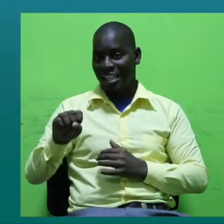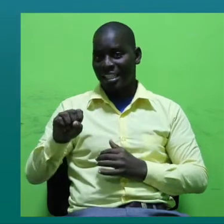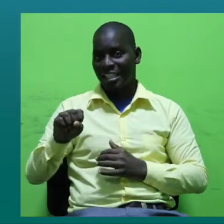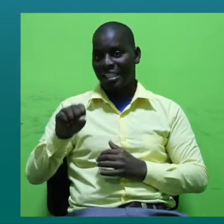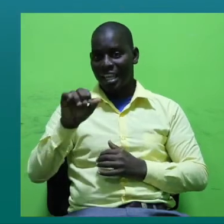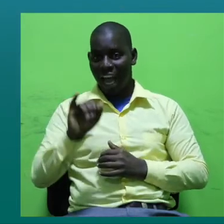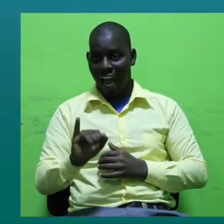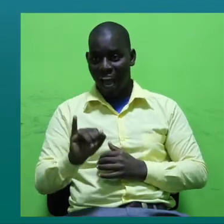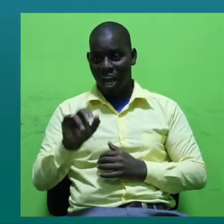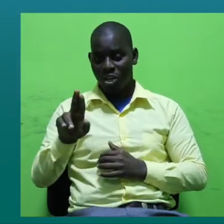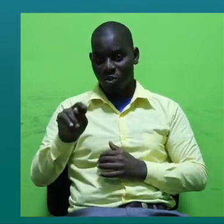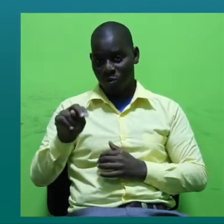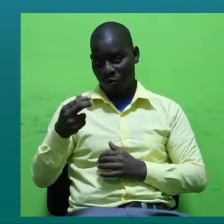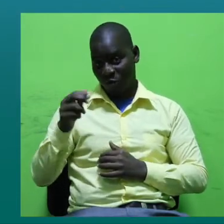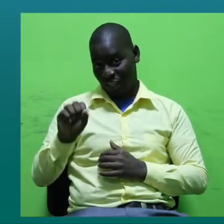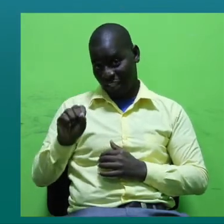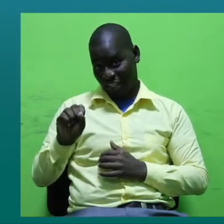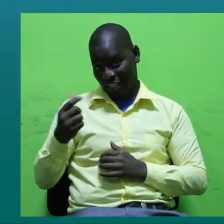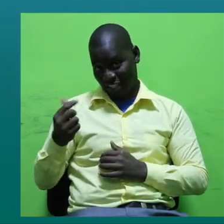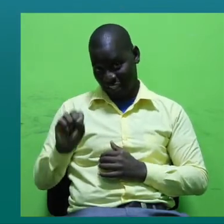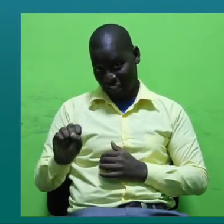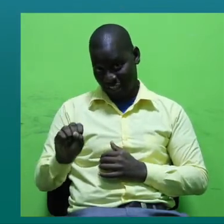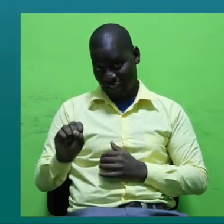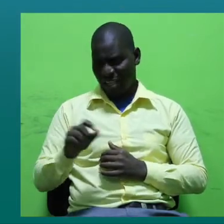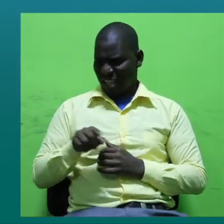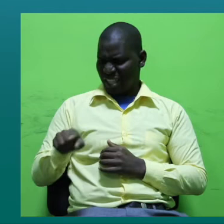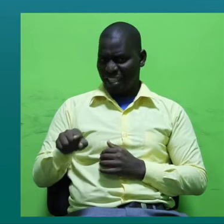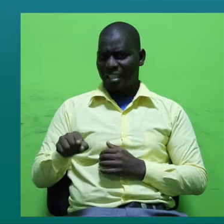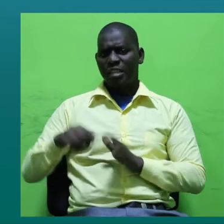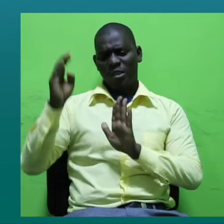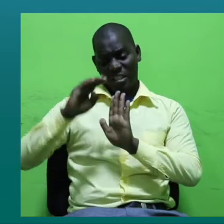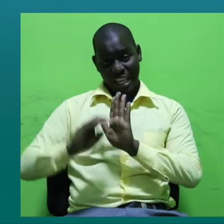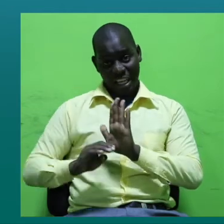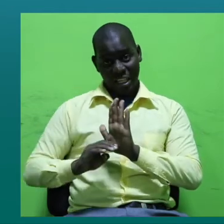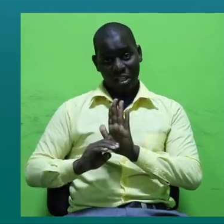The equivalence is as shown on your screen.